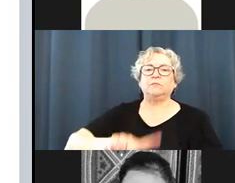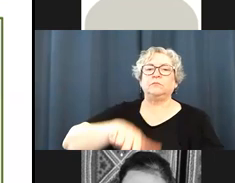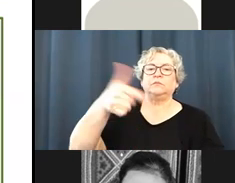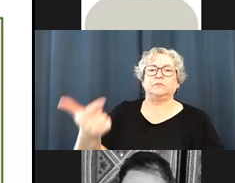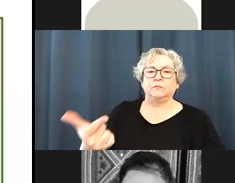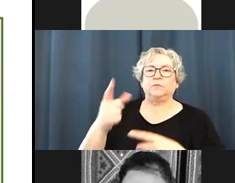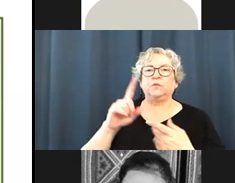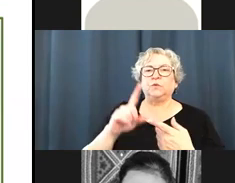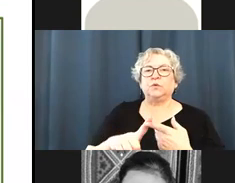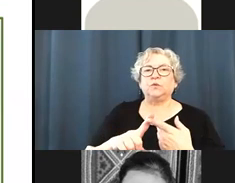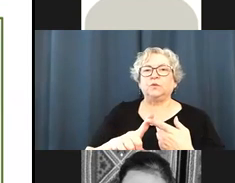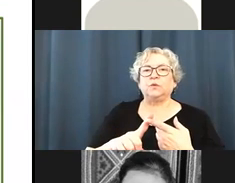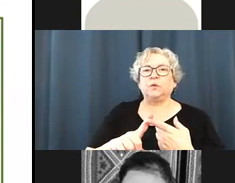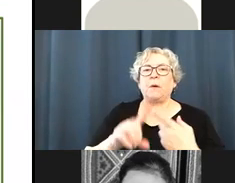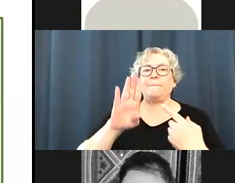to B2.